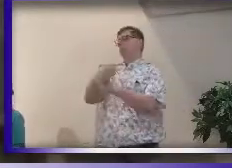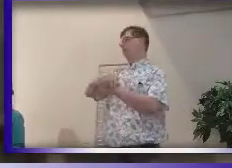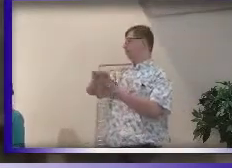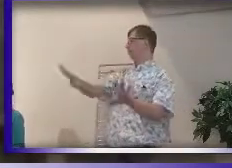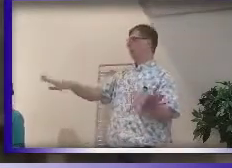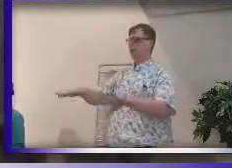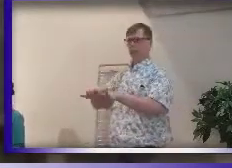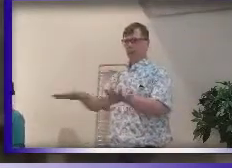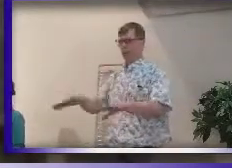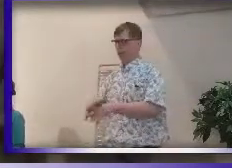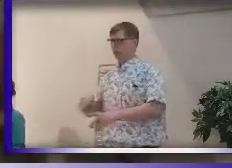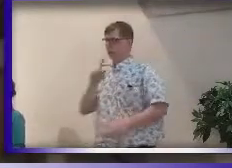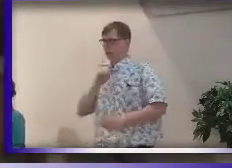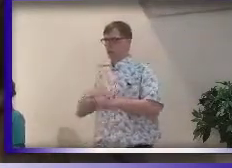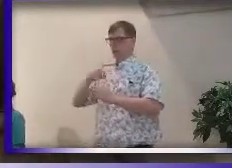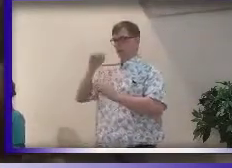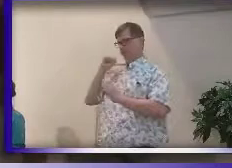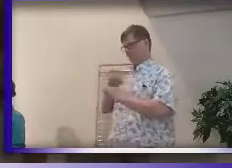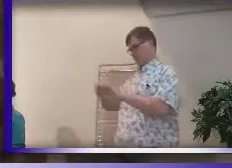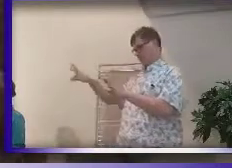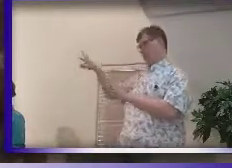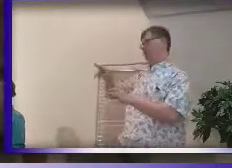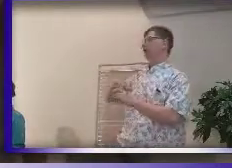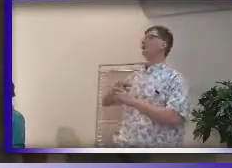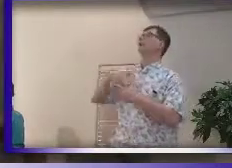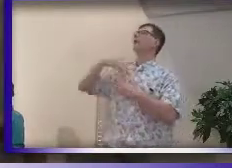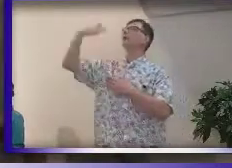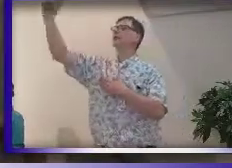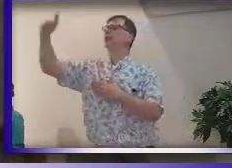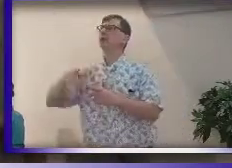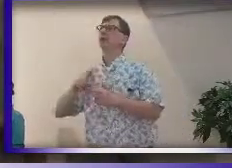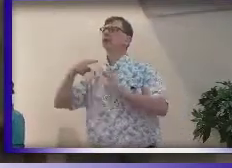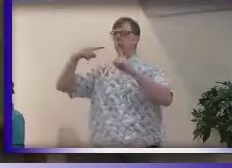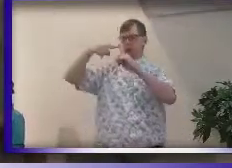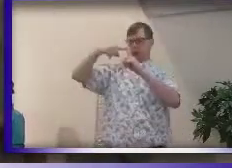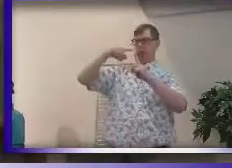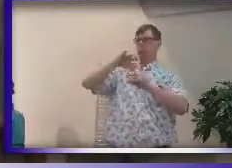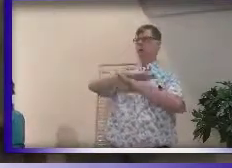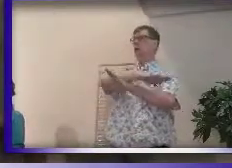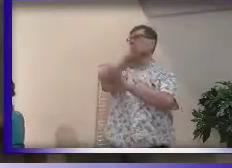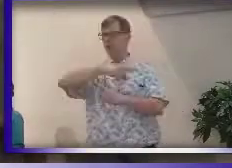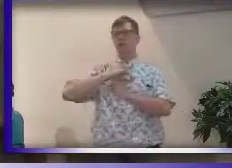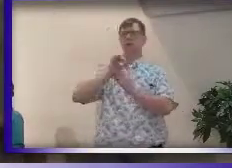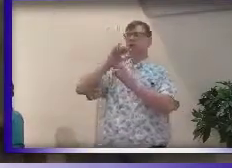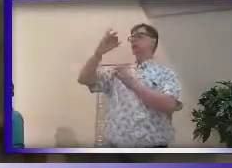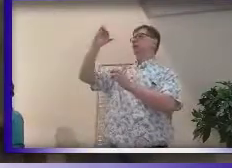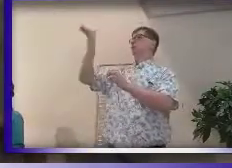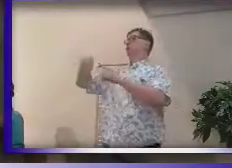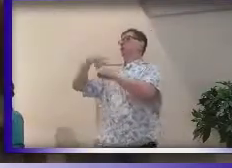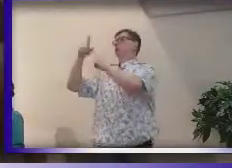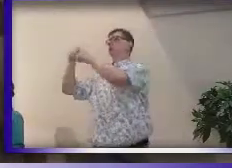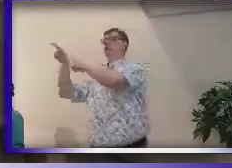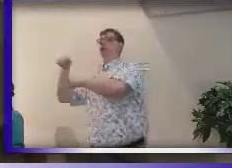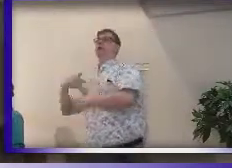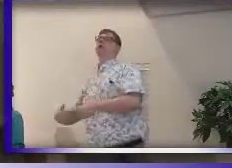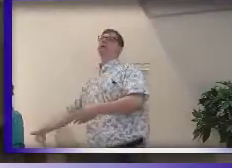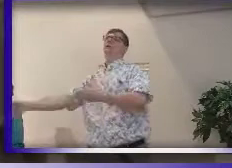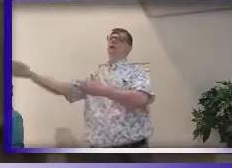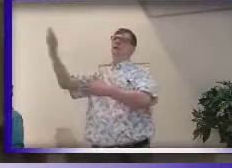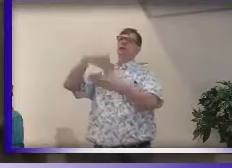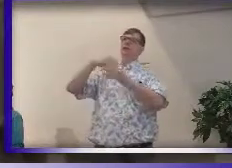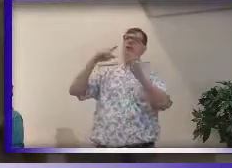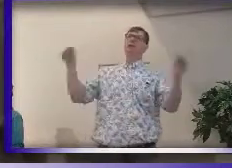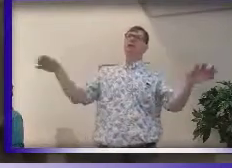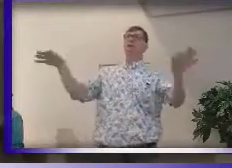all of us are the divine in form, looking to have a party this week, looking to live large this week,